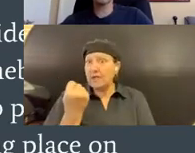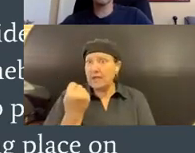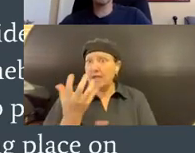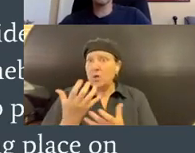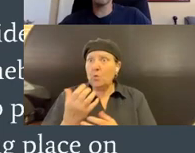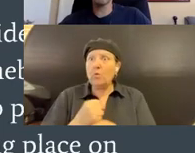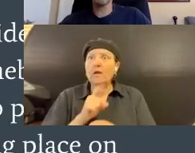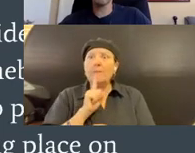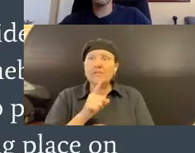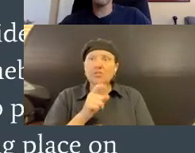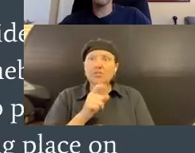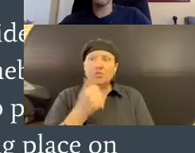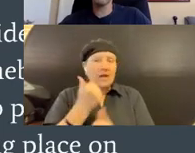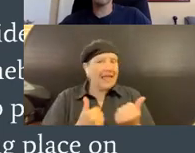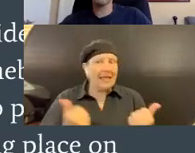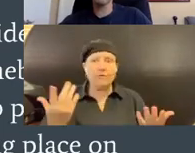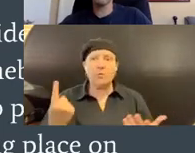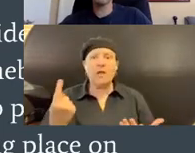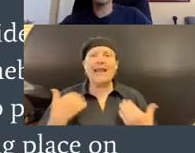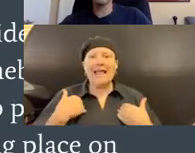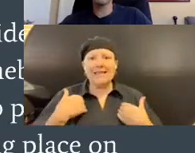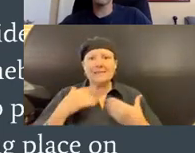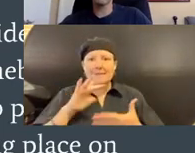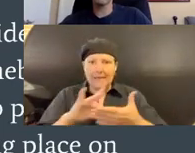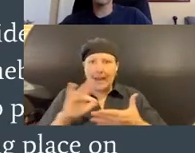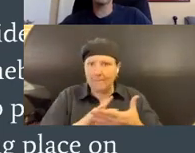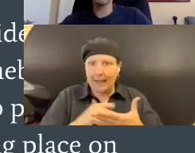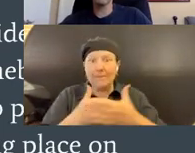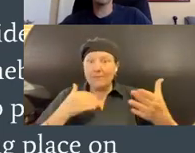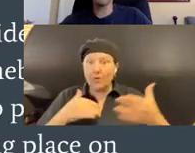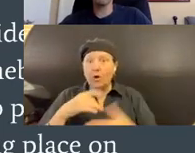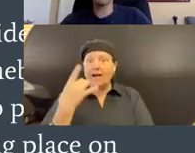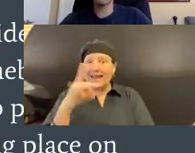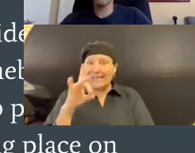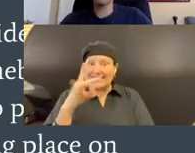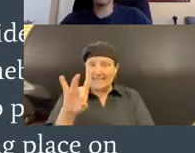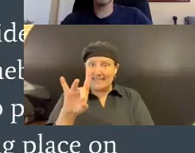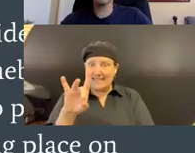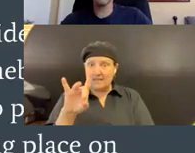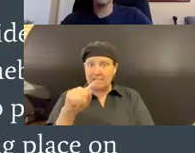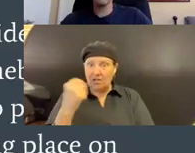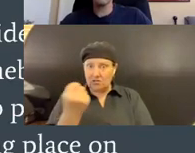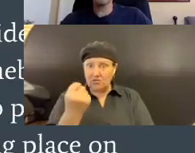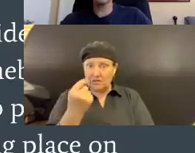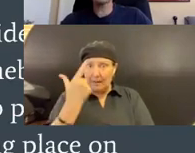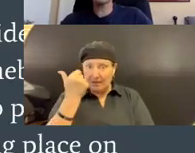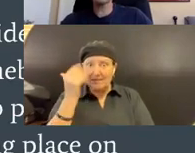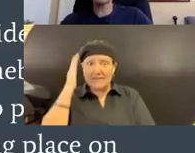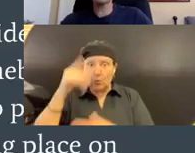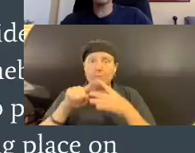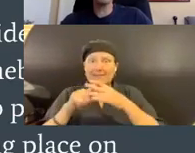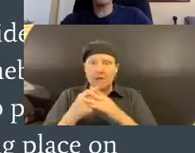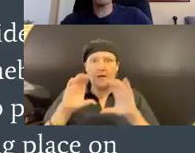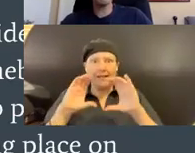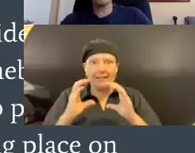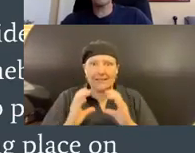device before the 18th on that Tuesday, because they will start classes. Okay. If you need something